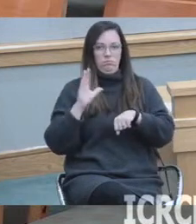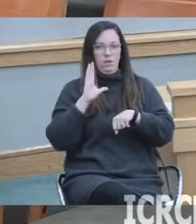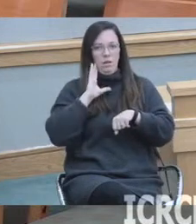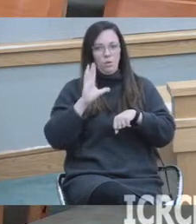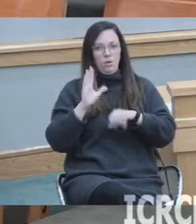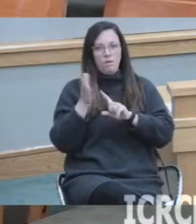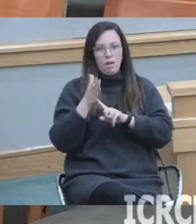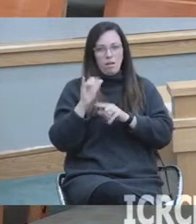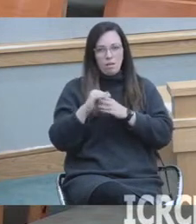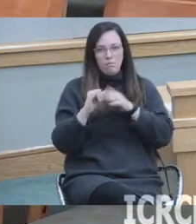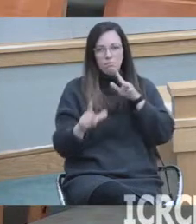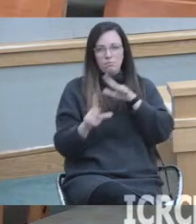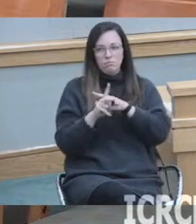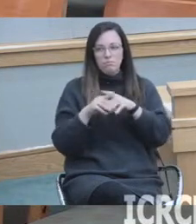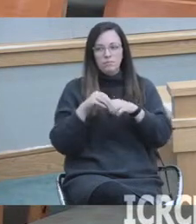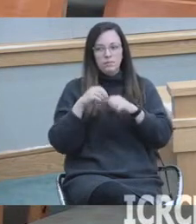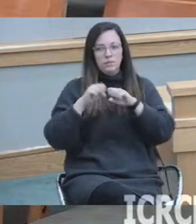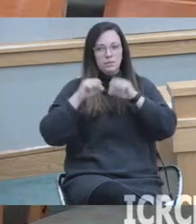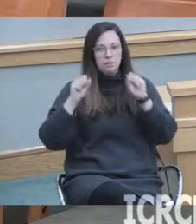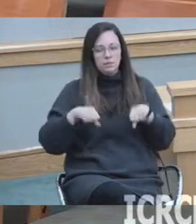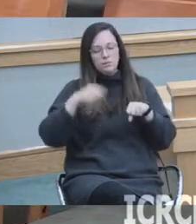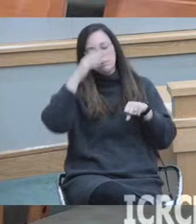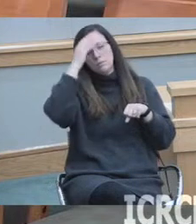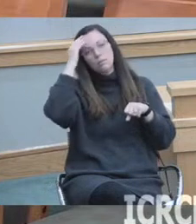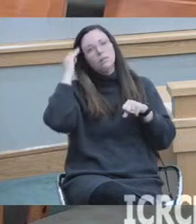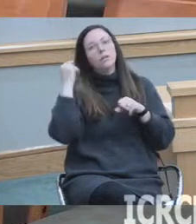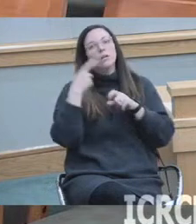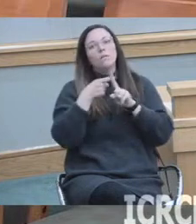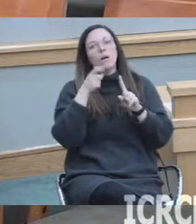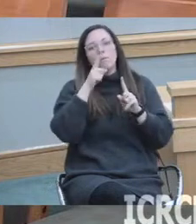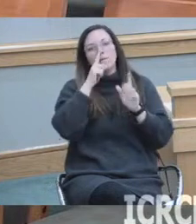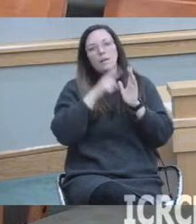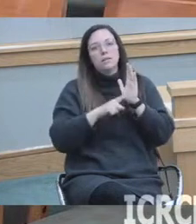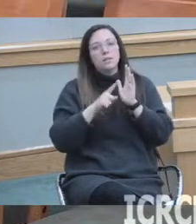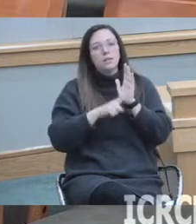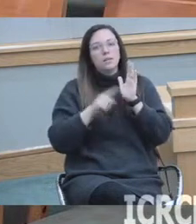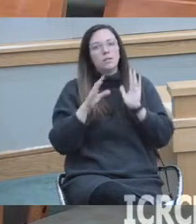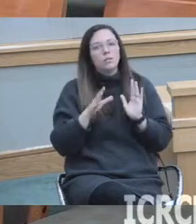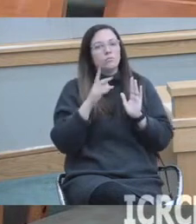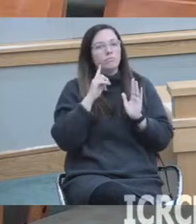system. So from the investigator standpoint, especially when you're doing